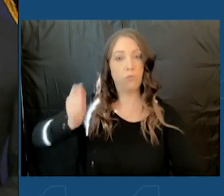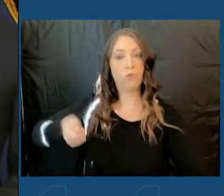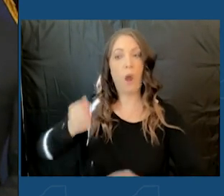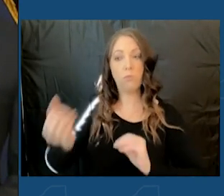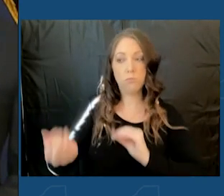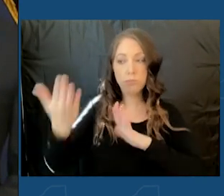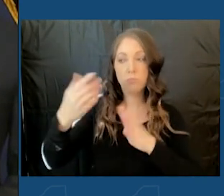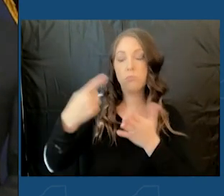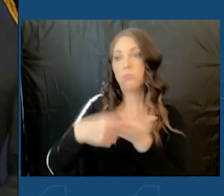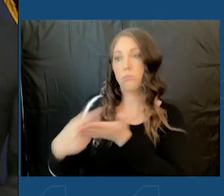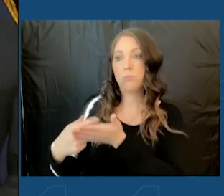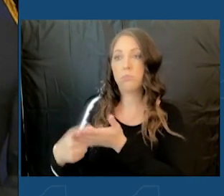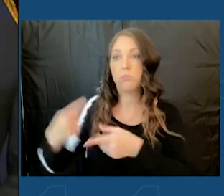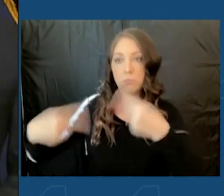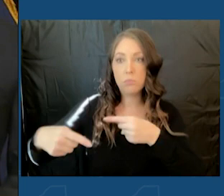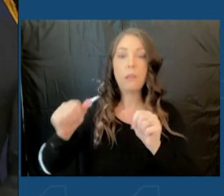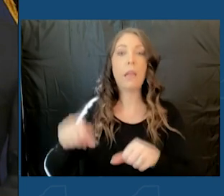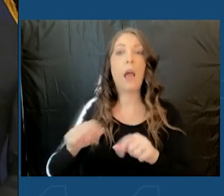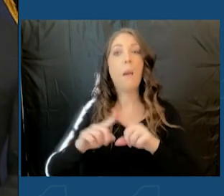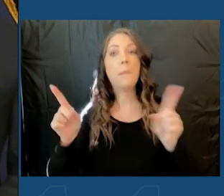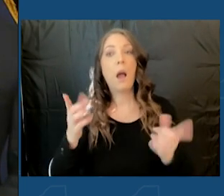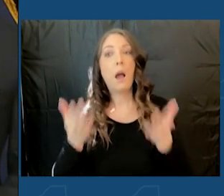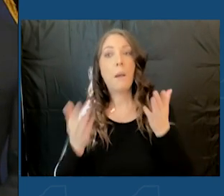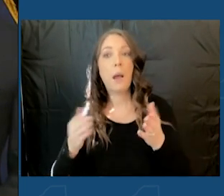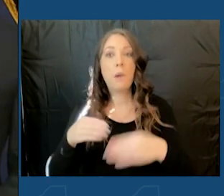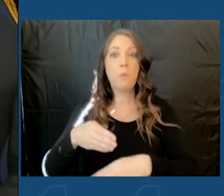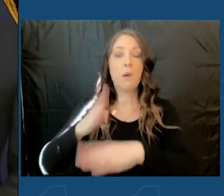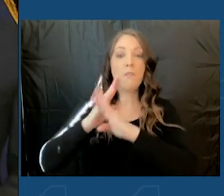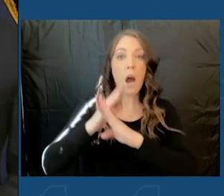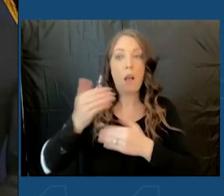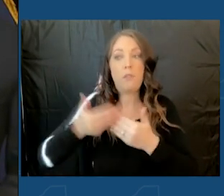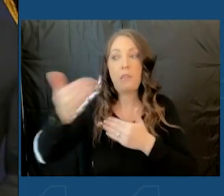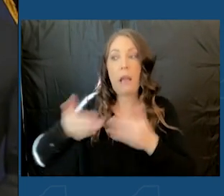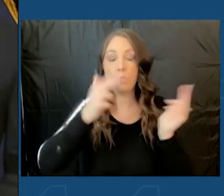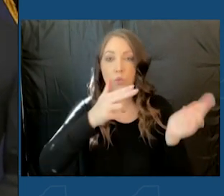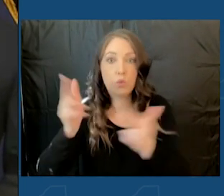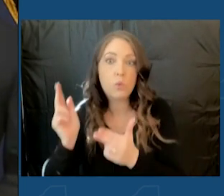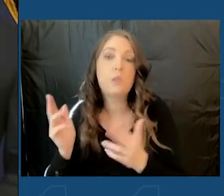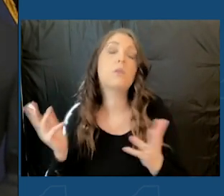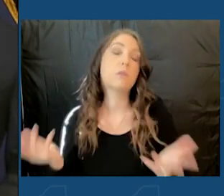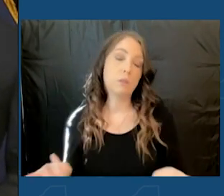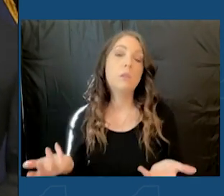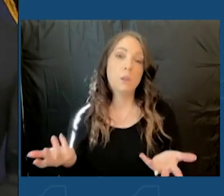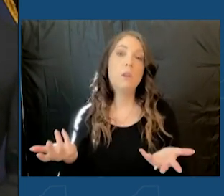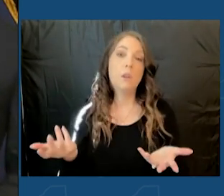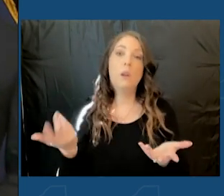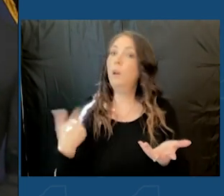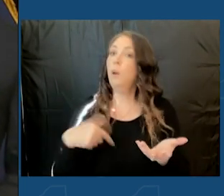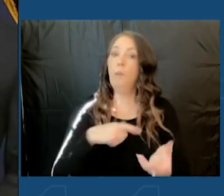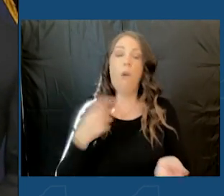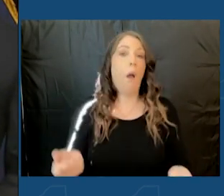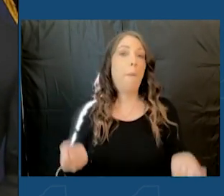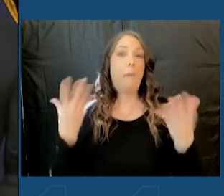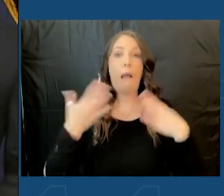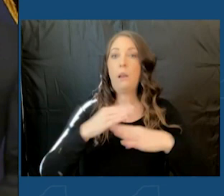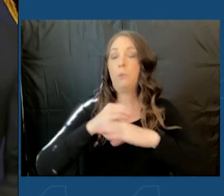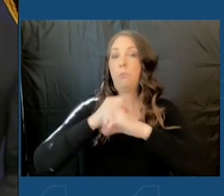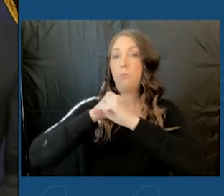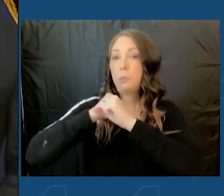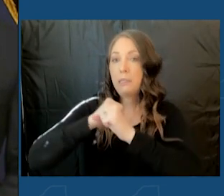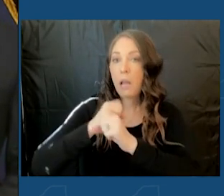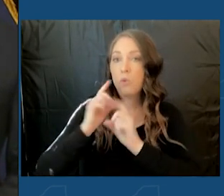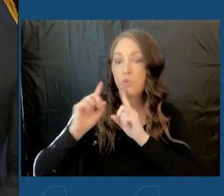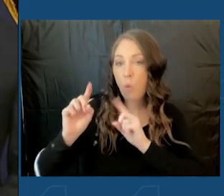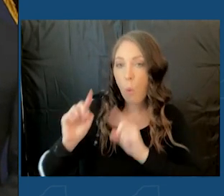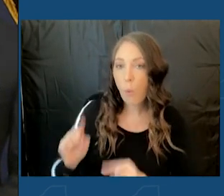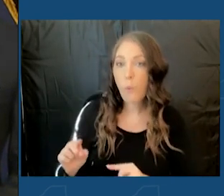be preventing the next mass shooting or further shootings on the streets. So we've had a number of protection orders along these lines. We